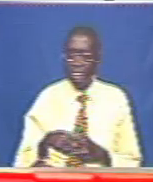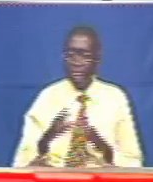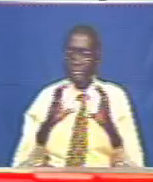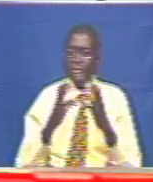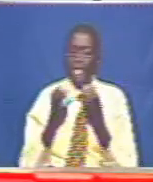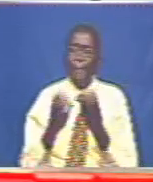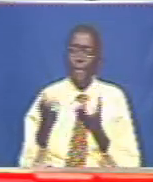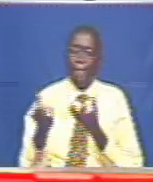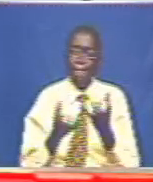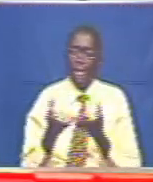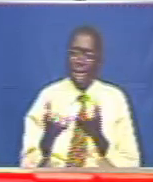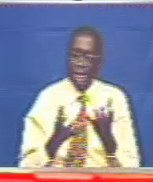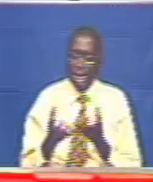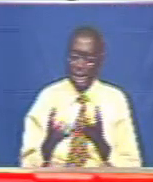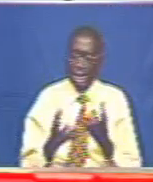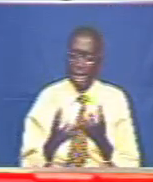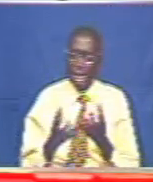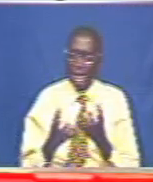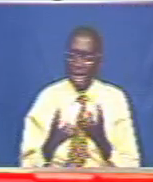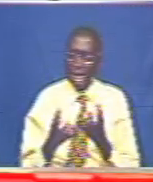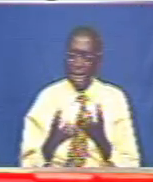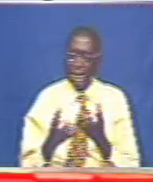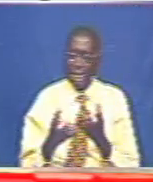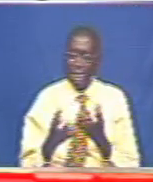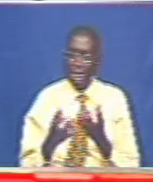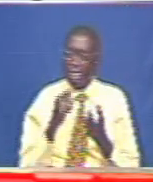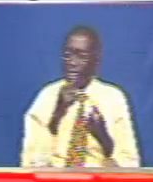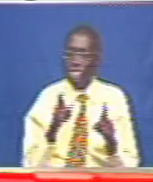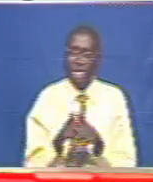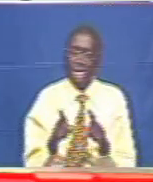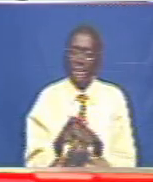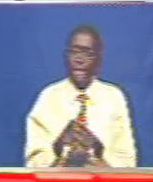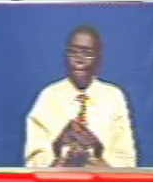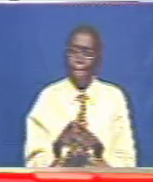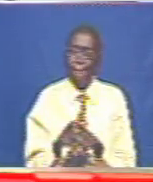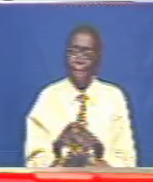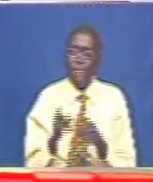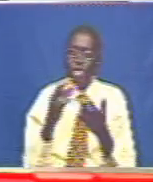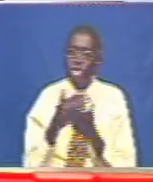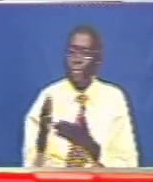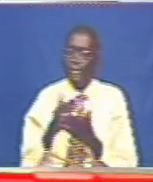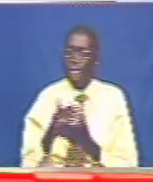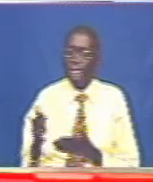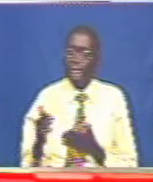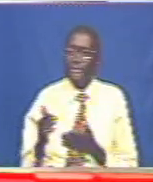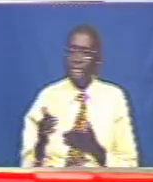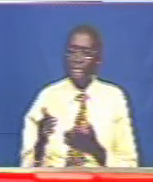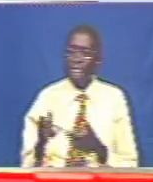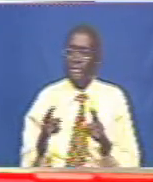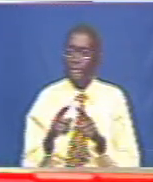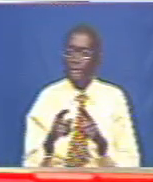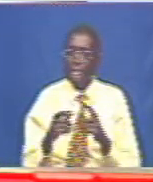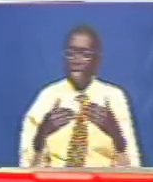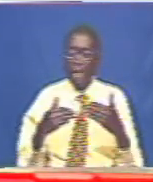business model is being so much creative is not at the same rate of as cooperatives. Mm-hmm. When actually cooperatives holds a